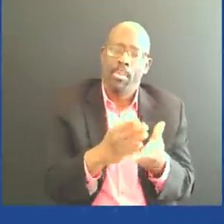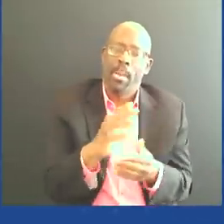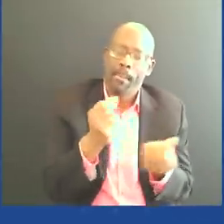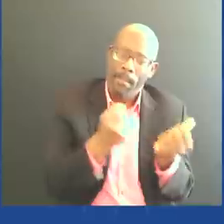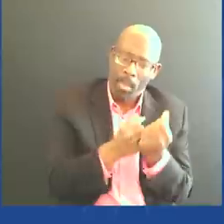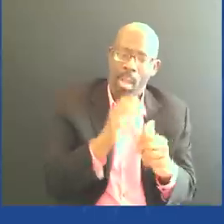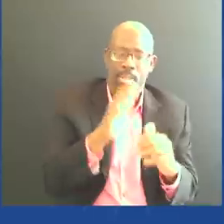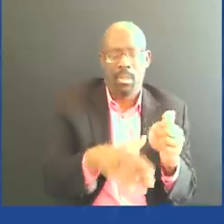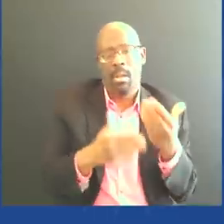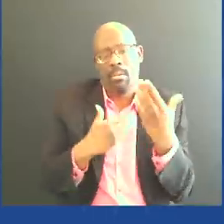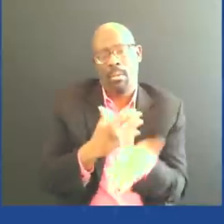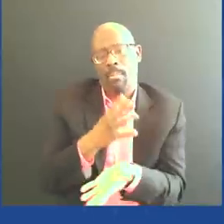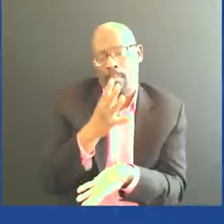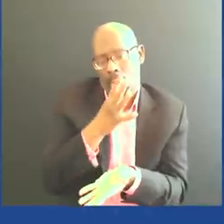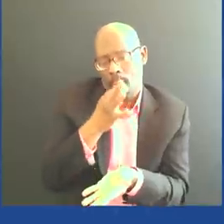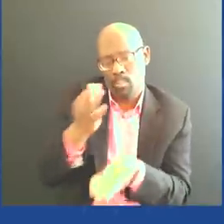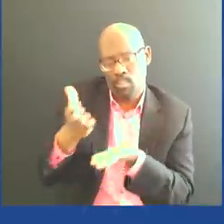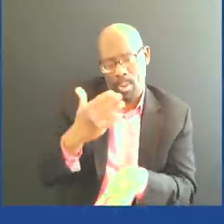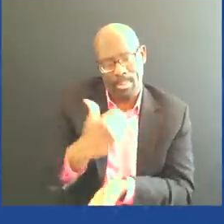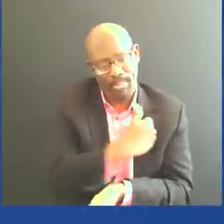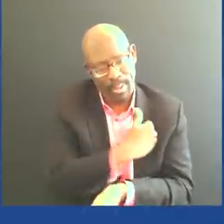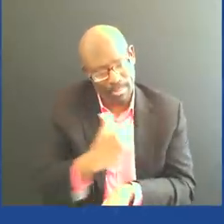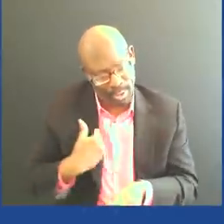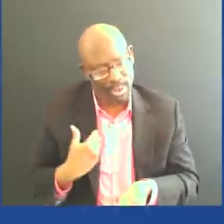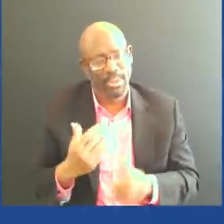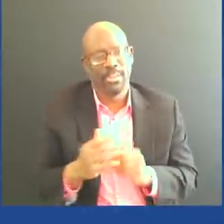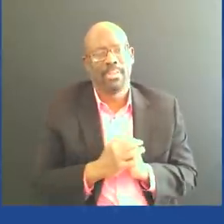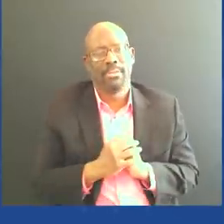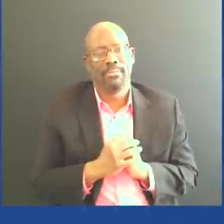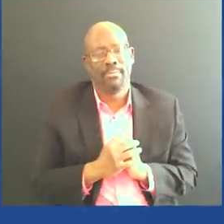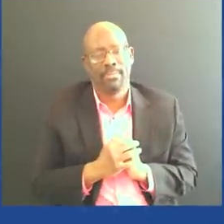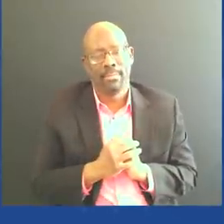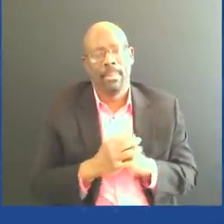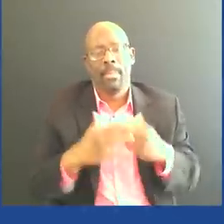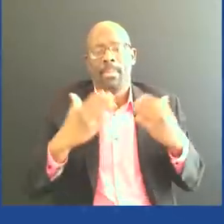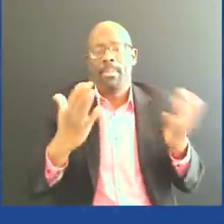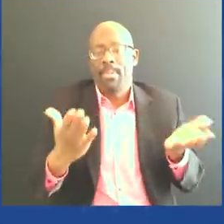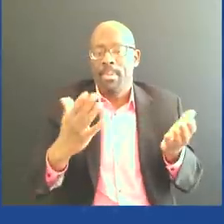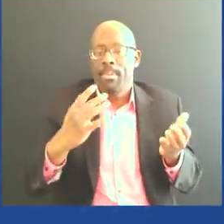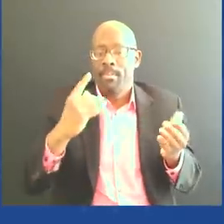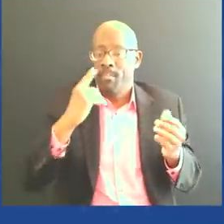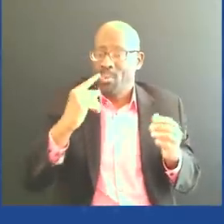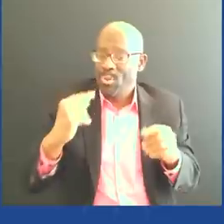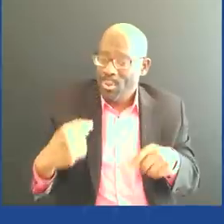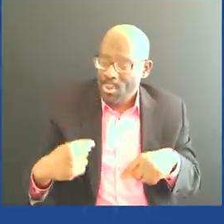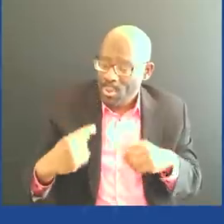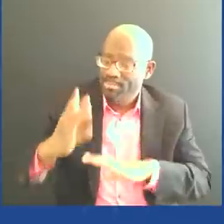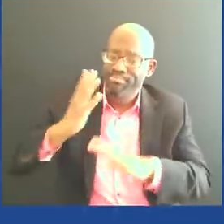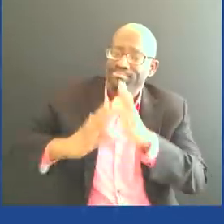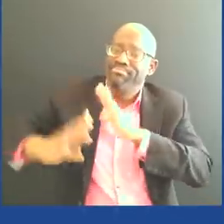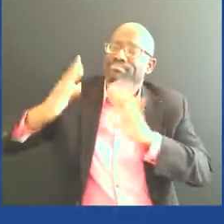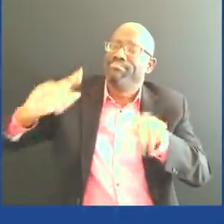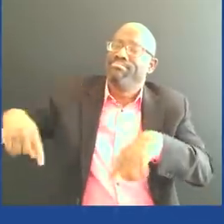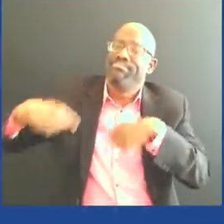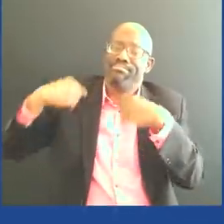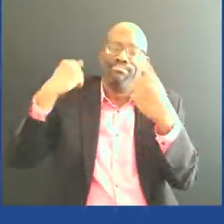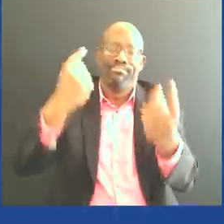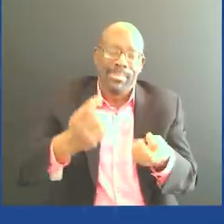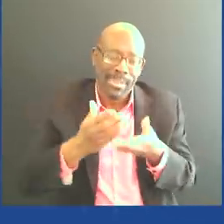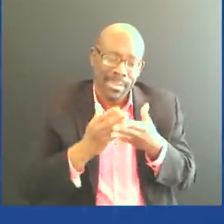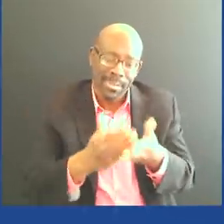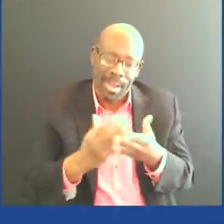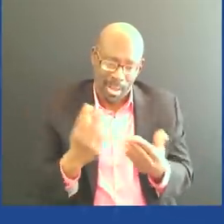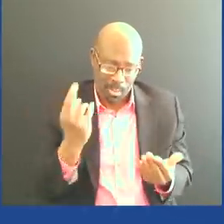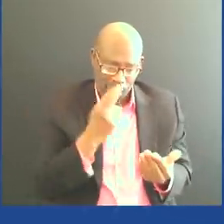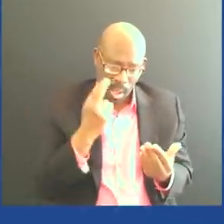Since antiquity, sailors have recognized that the ideal way to conduct naval warfare was from beneath the waves.